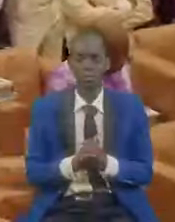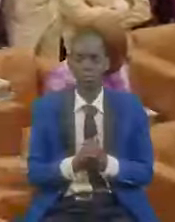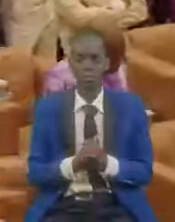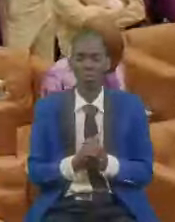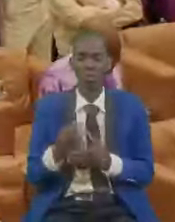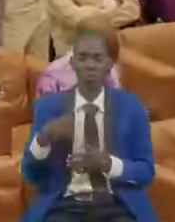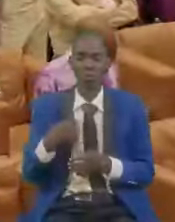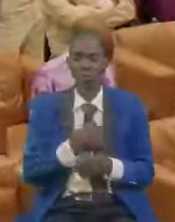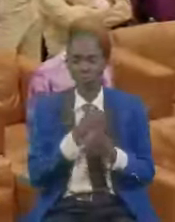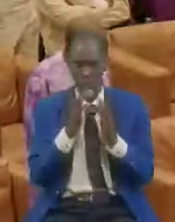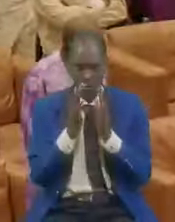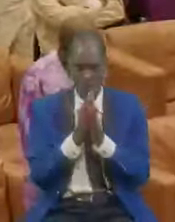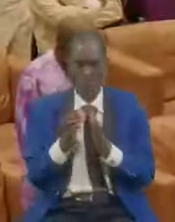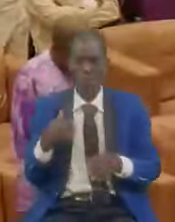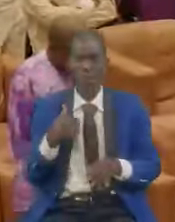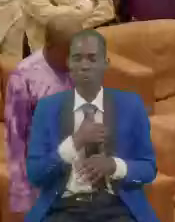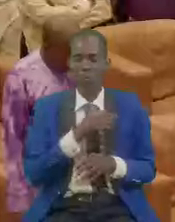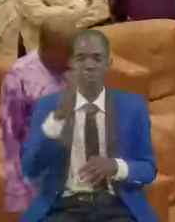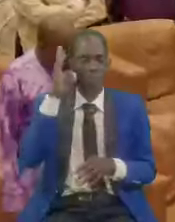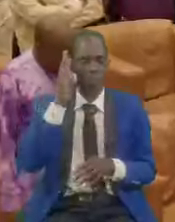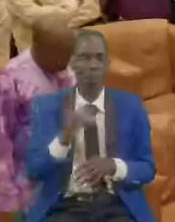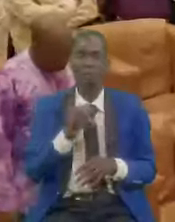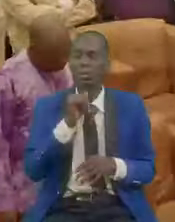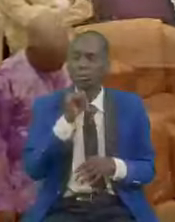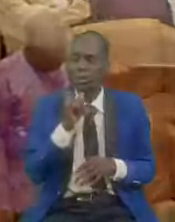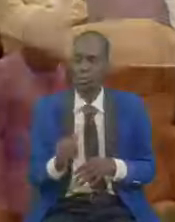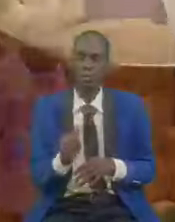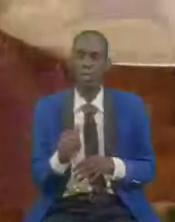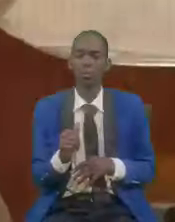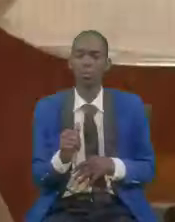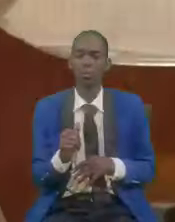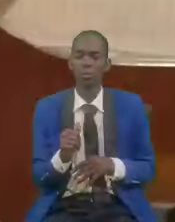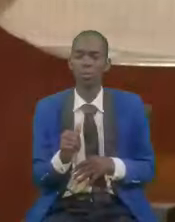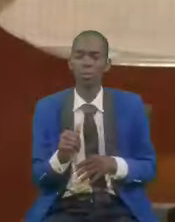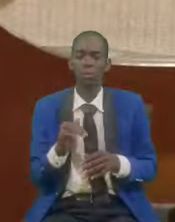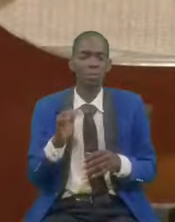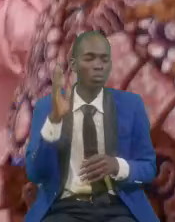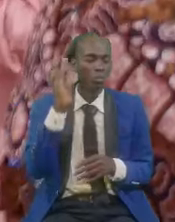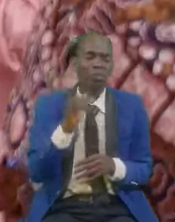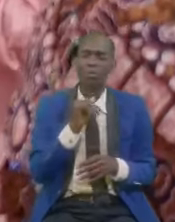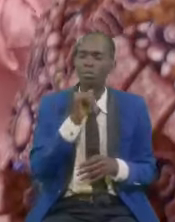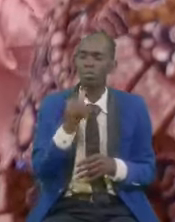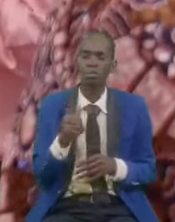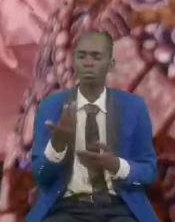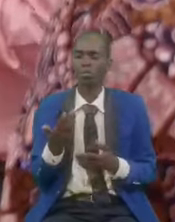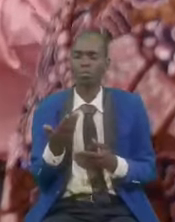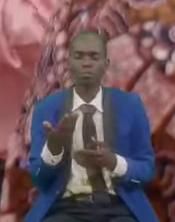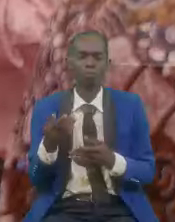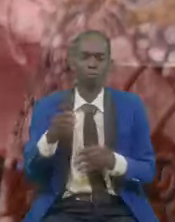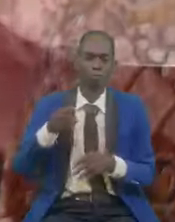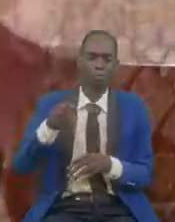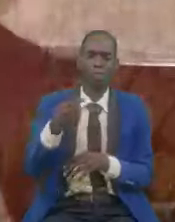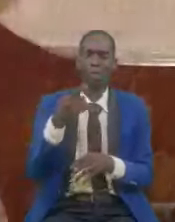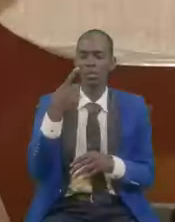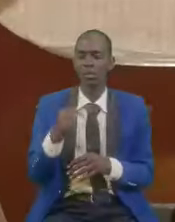Amen. We pray we will not bite the finger that feeds us. You